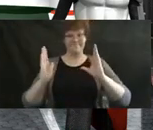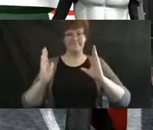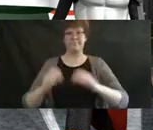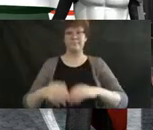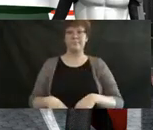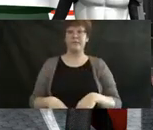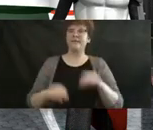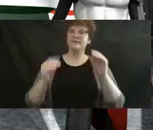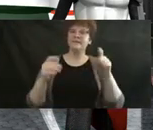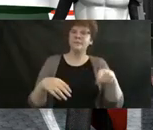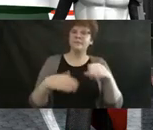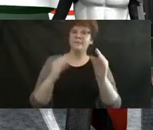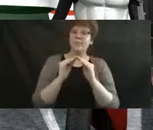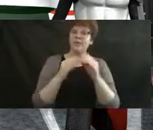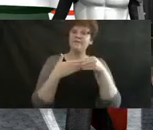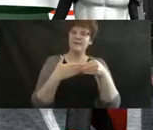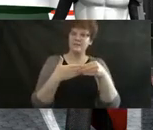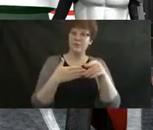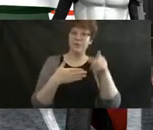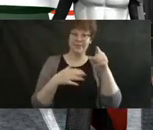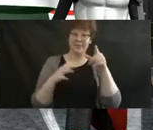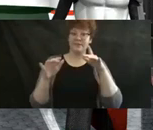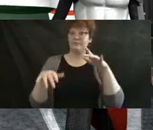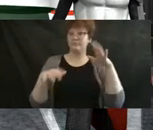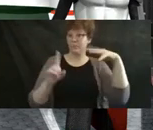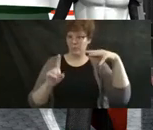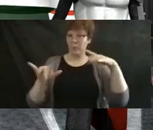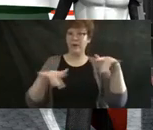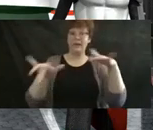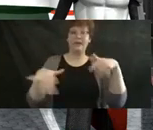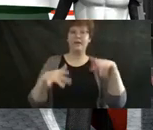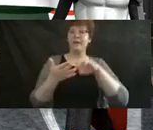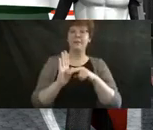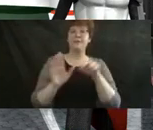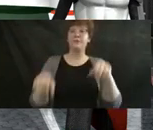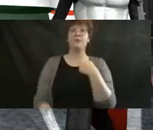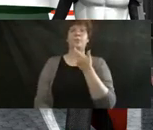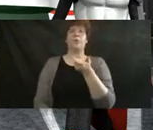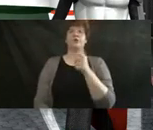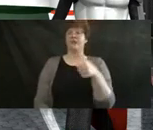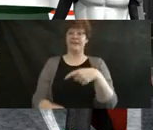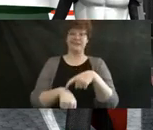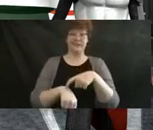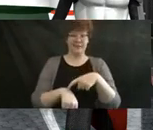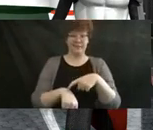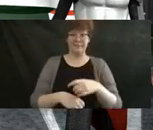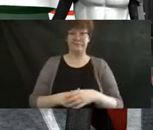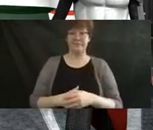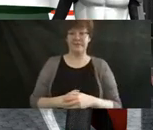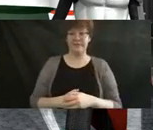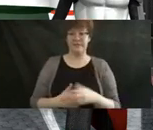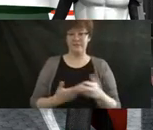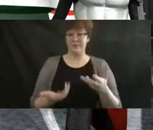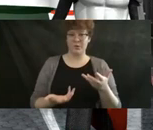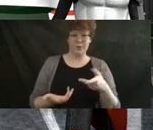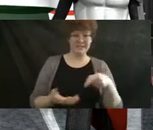have the recorded video to watch, so you can watch them at any time. So they're recorded tutorials. So is this